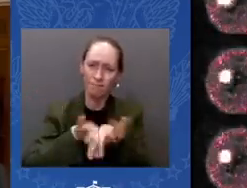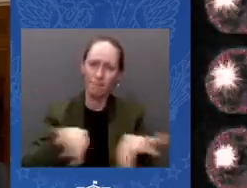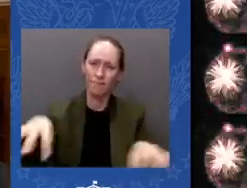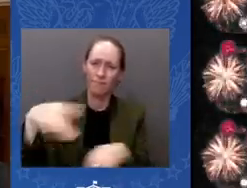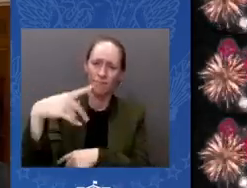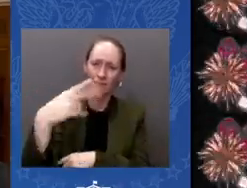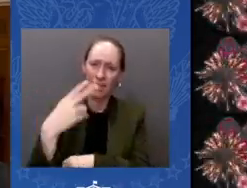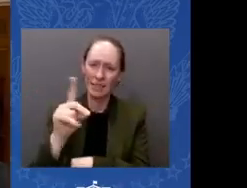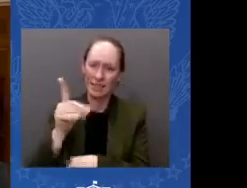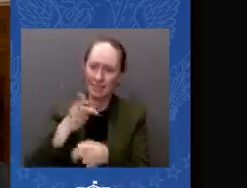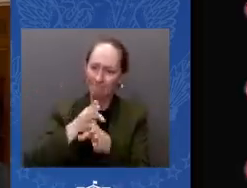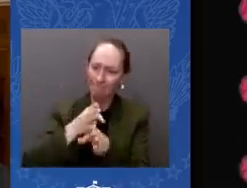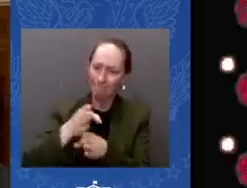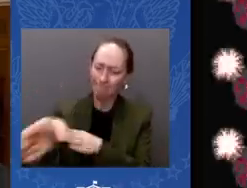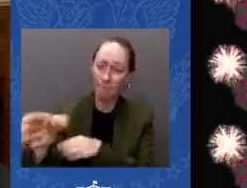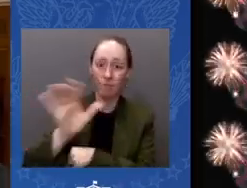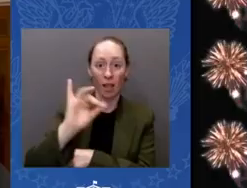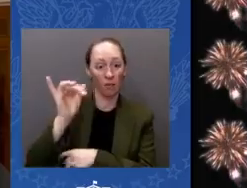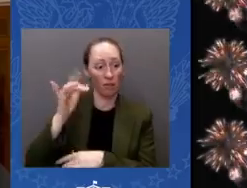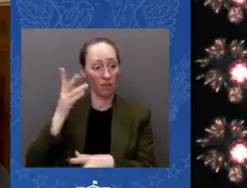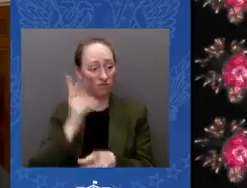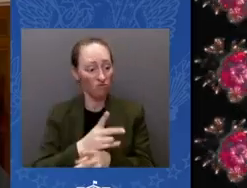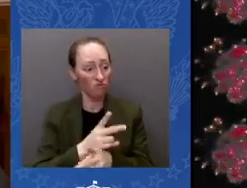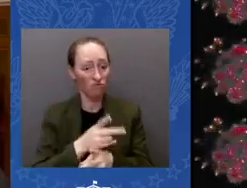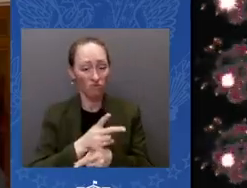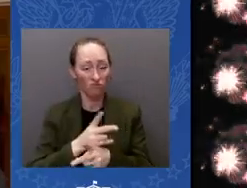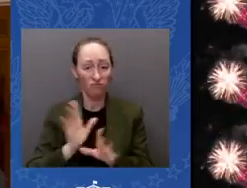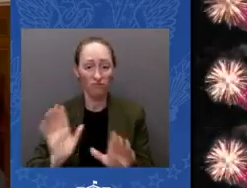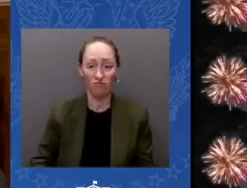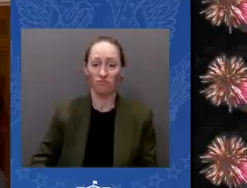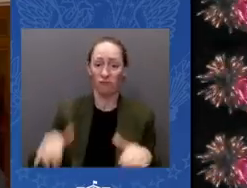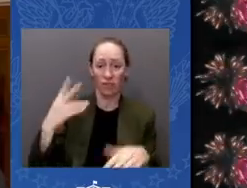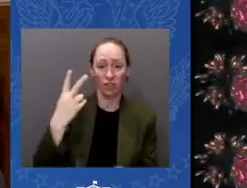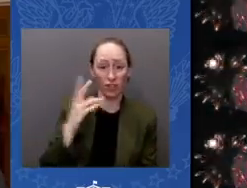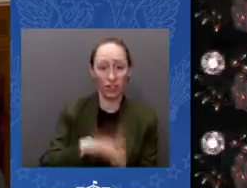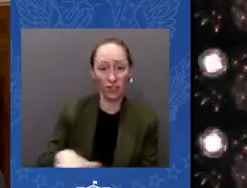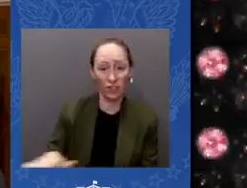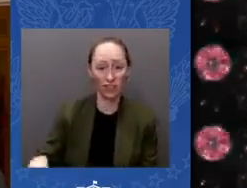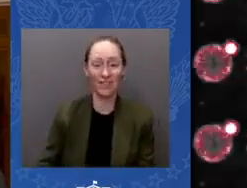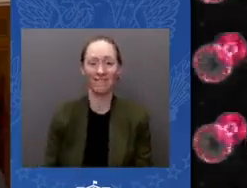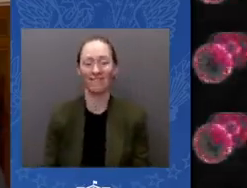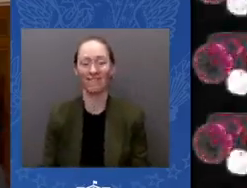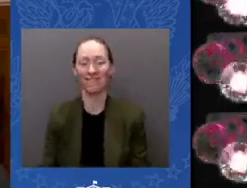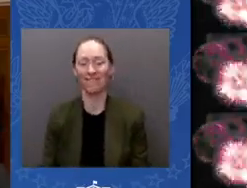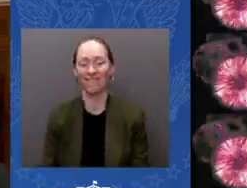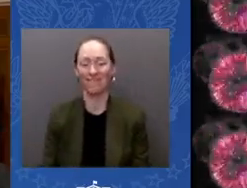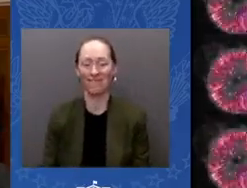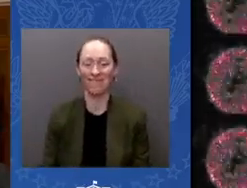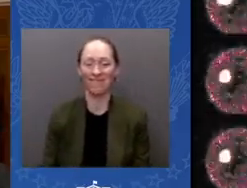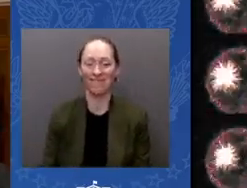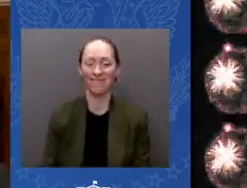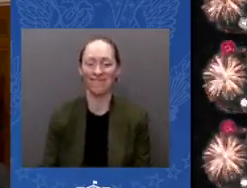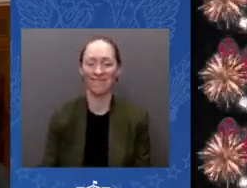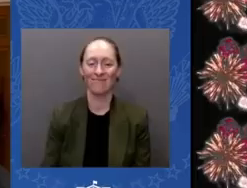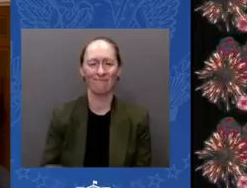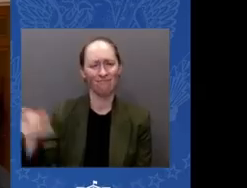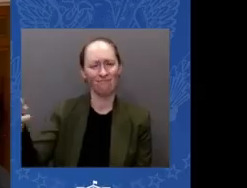is because of her dedication, her determination, and her